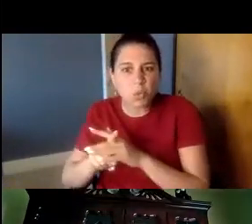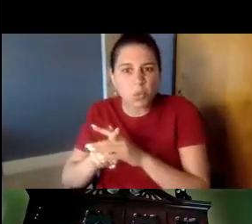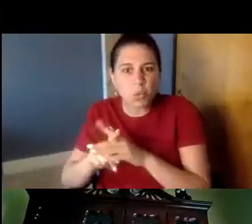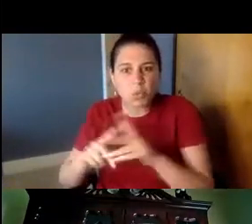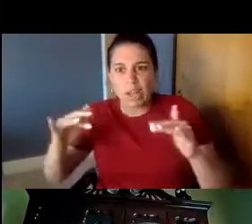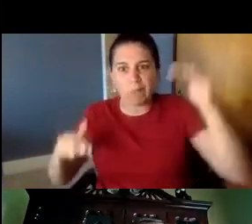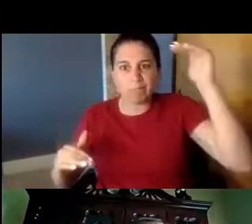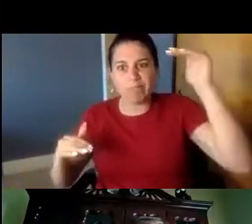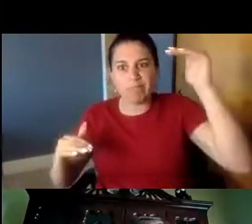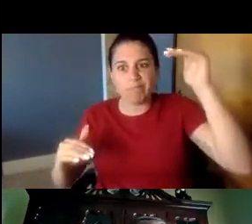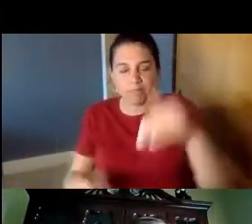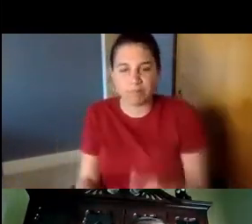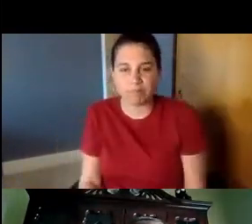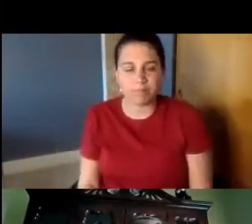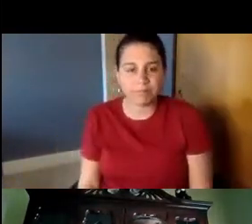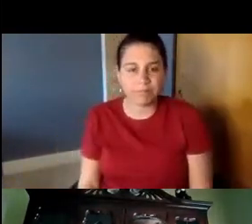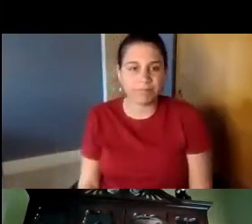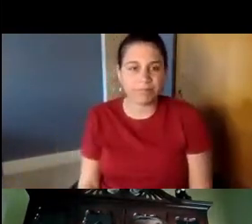100,000 people per year.